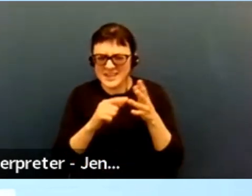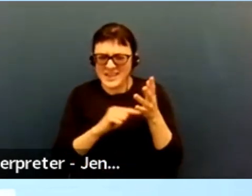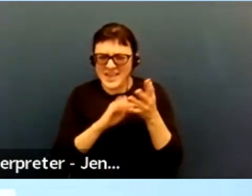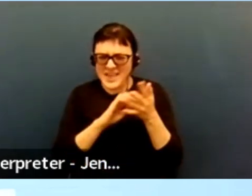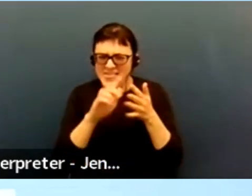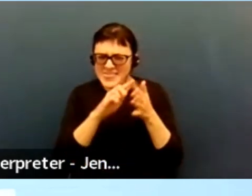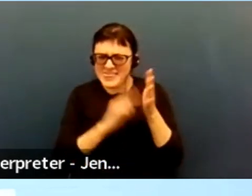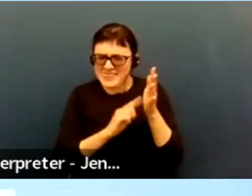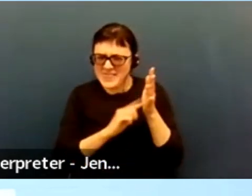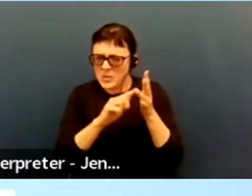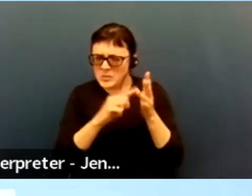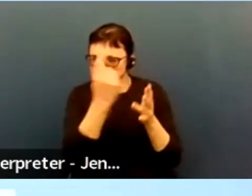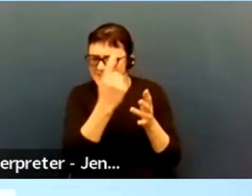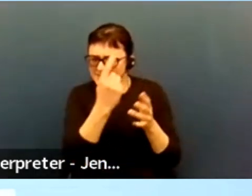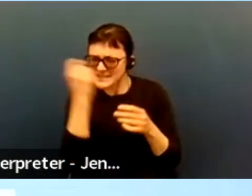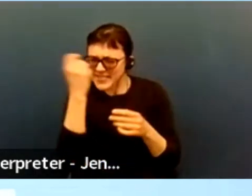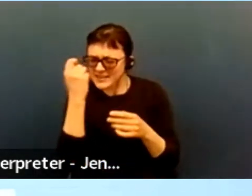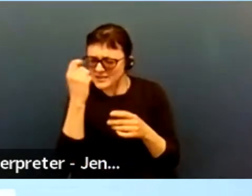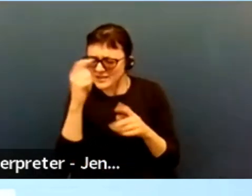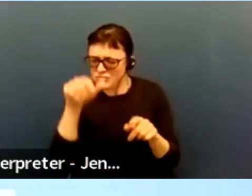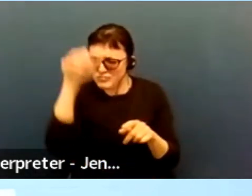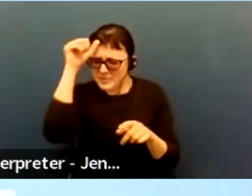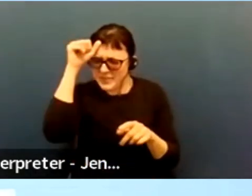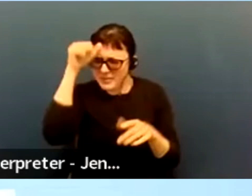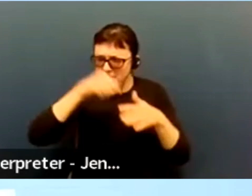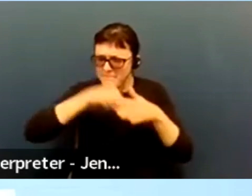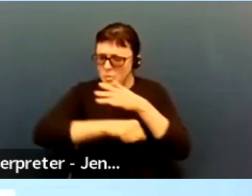He's essentially Italian.